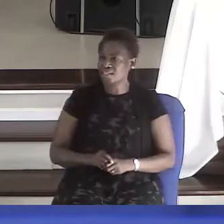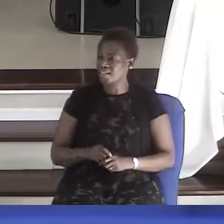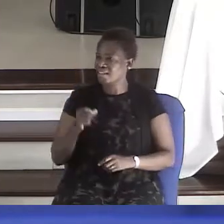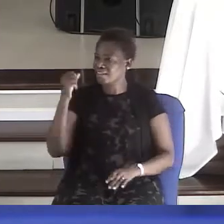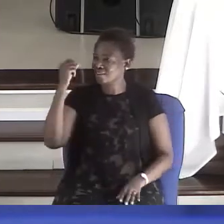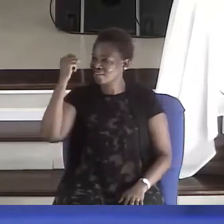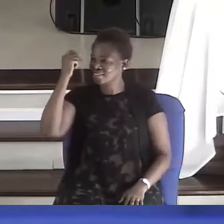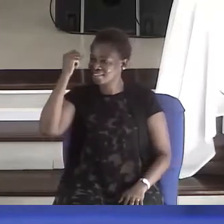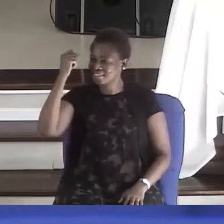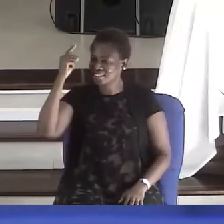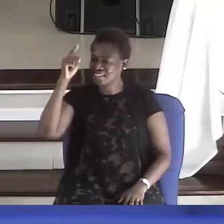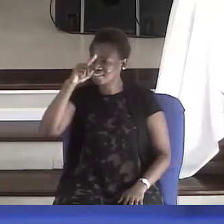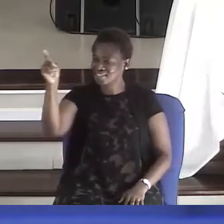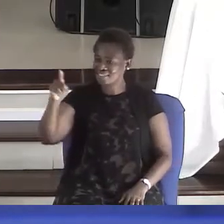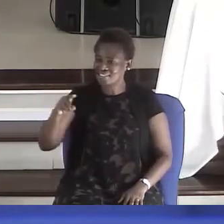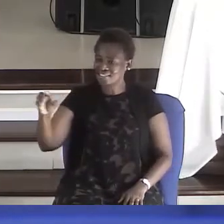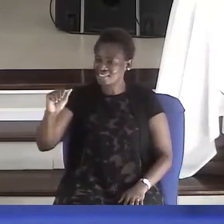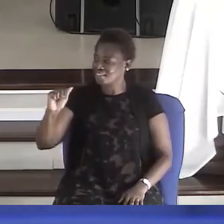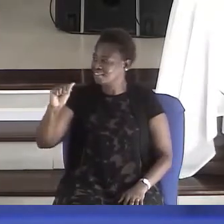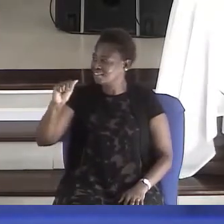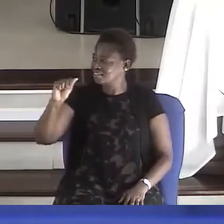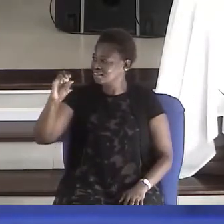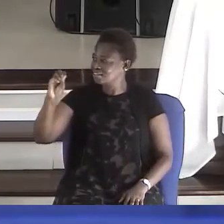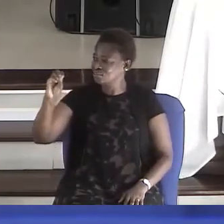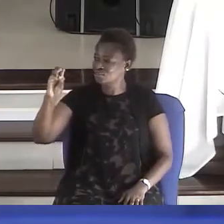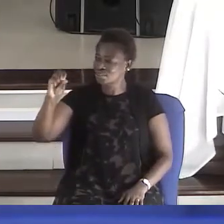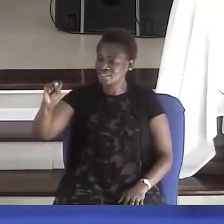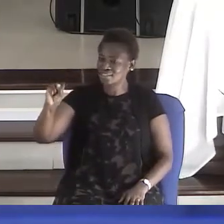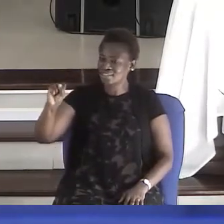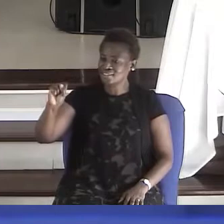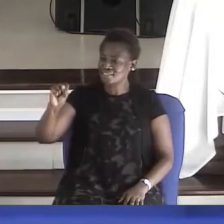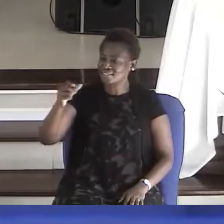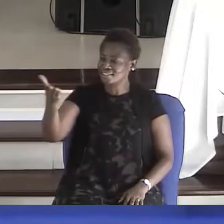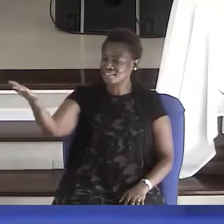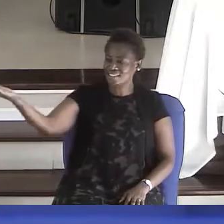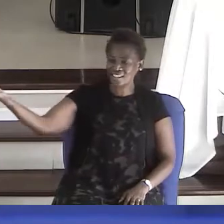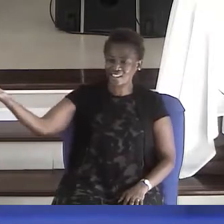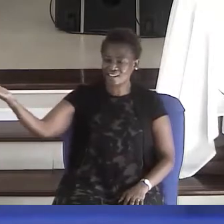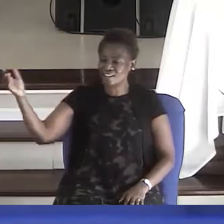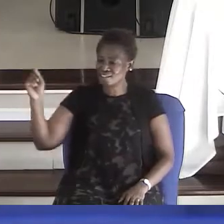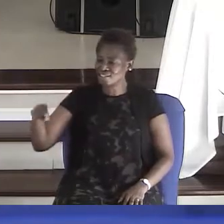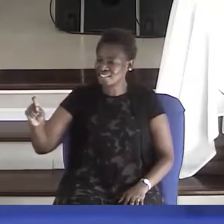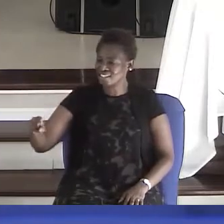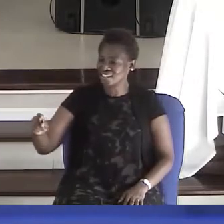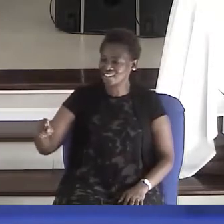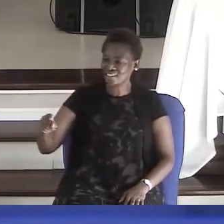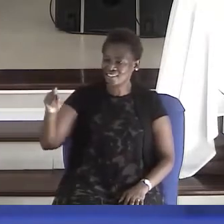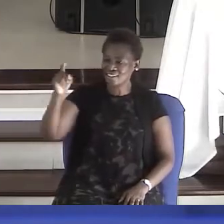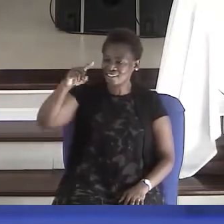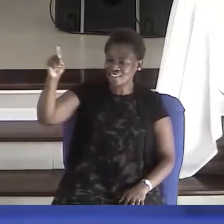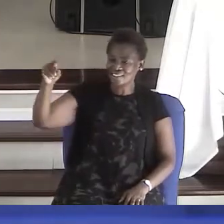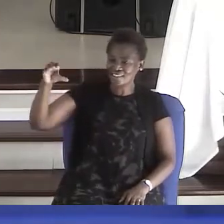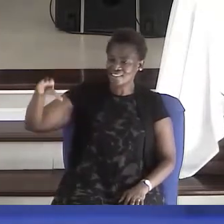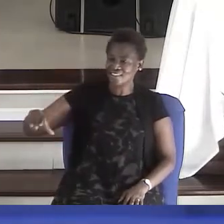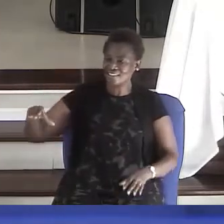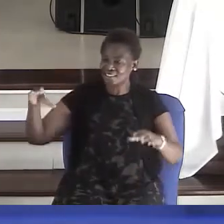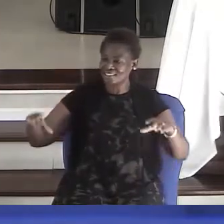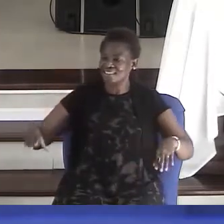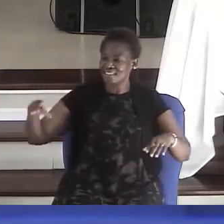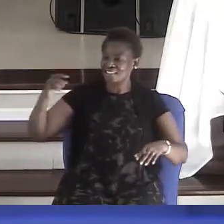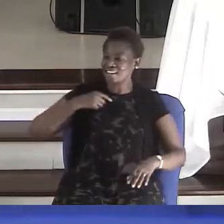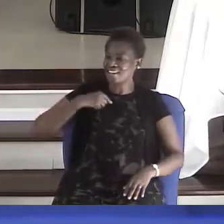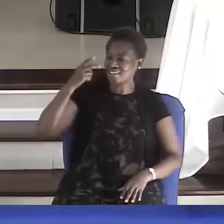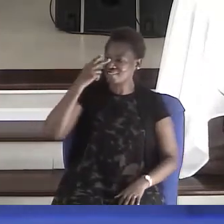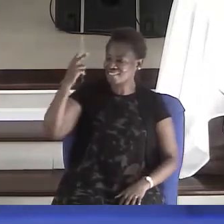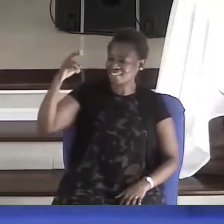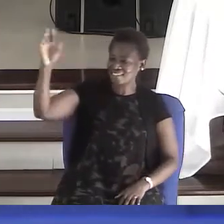the house today. Zeus has been restored. Can I see Zeus waving to me from some point?